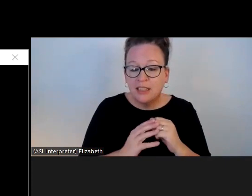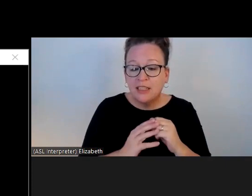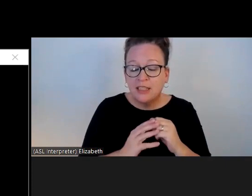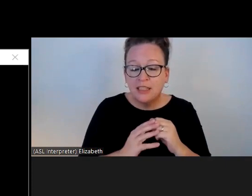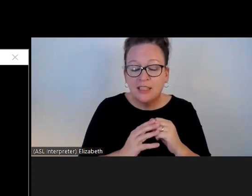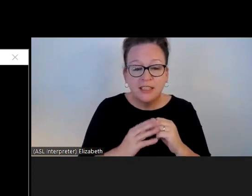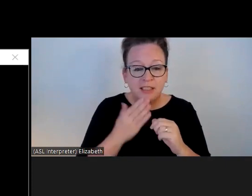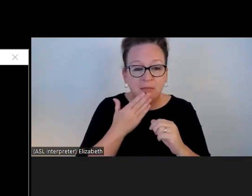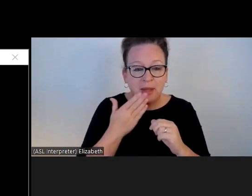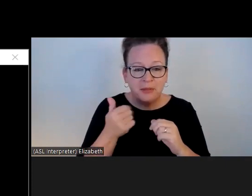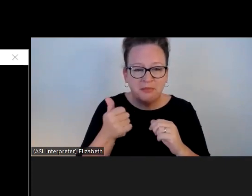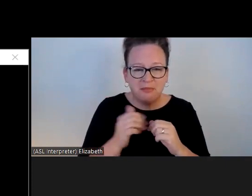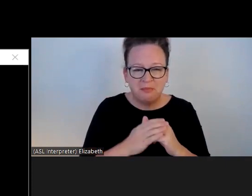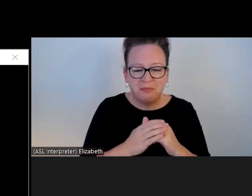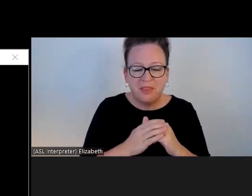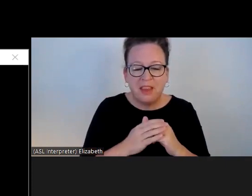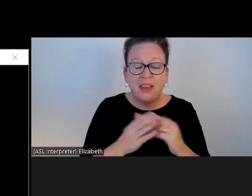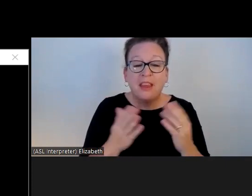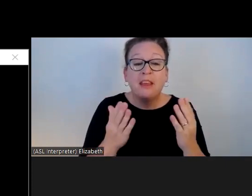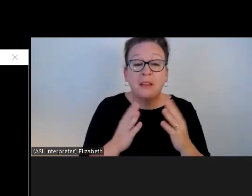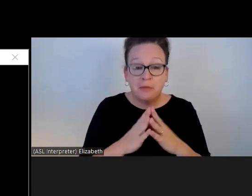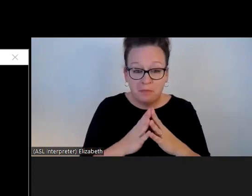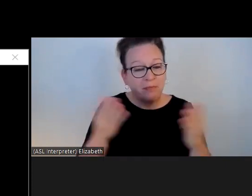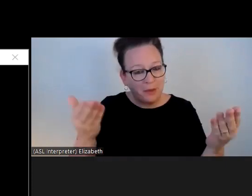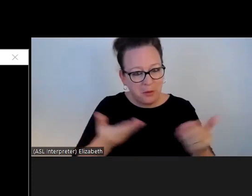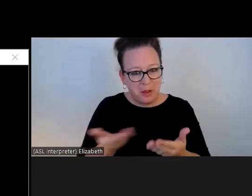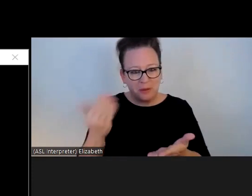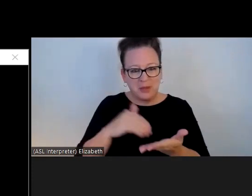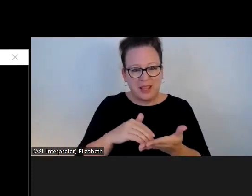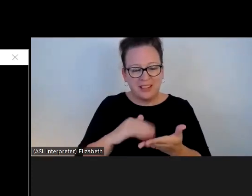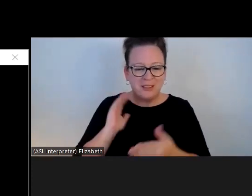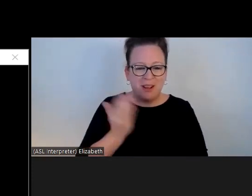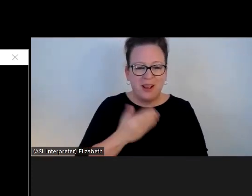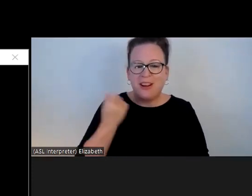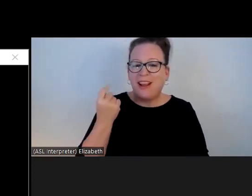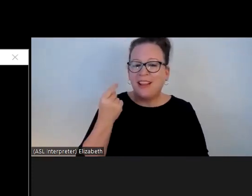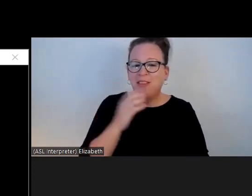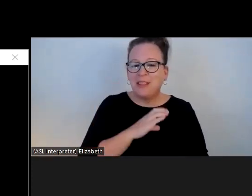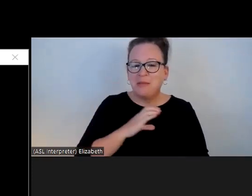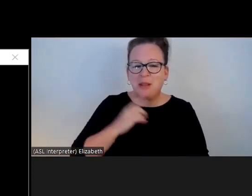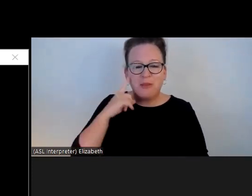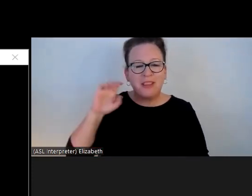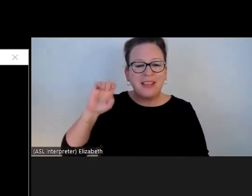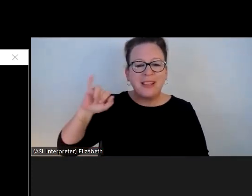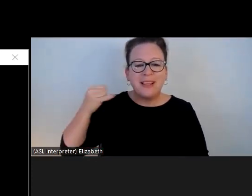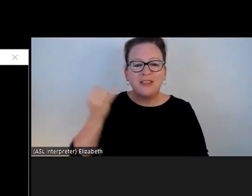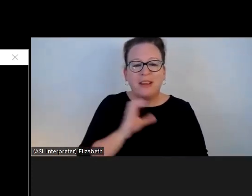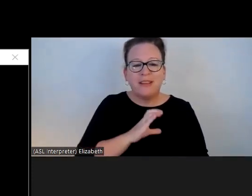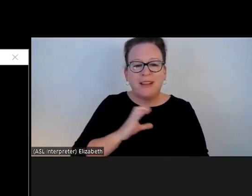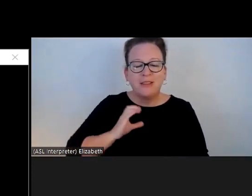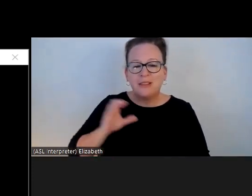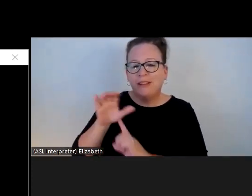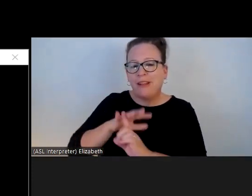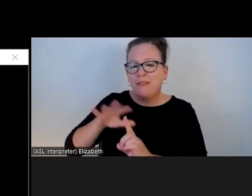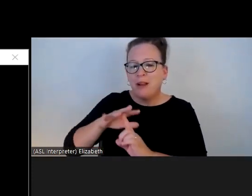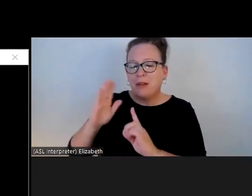Yeah, is that better? Okay, good. Thank you. So welcome to our 11th meeting of the EJ Council, the Environmental Justice Council, and